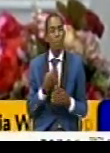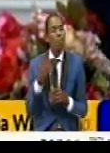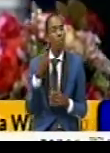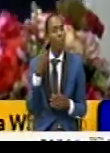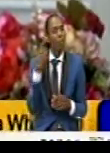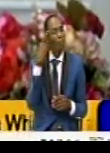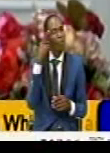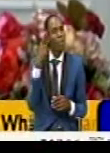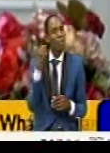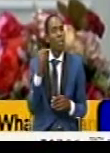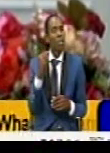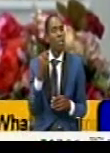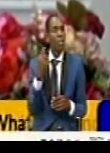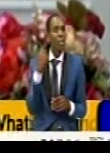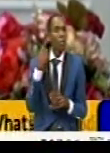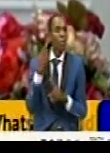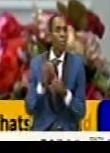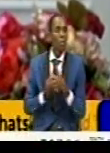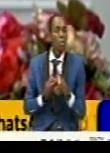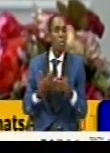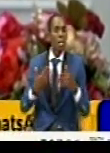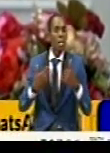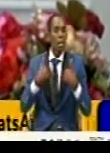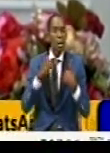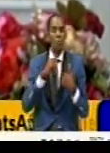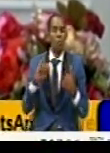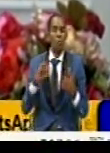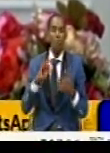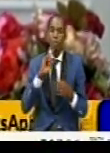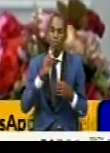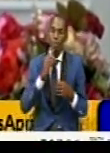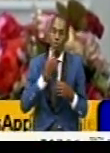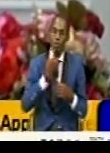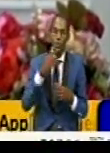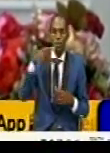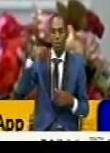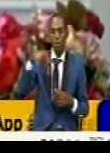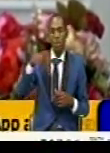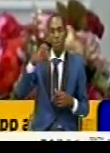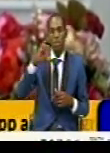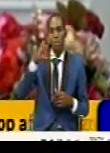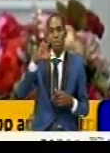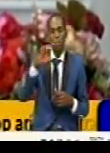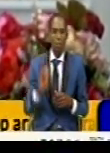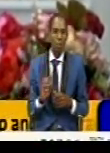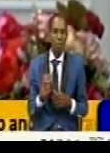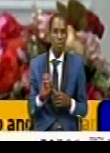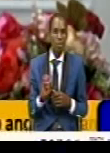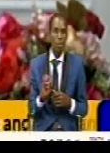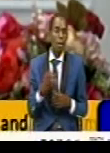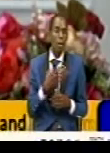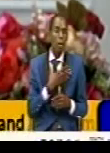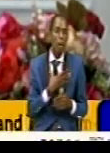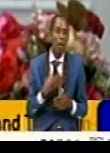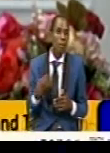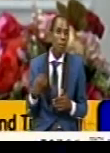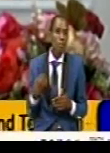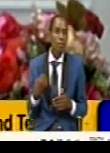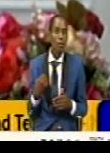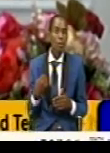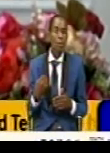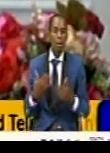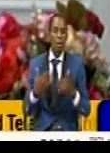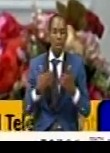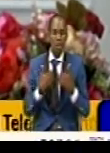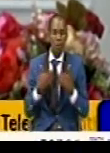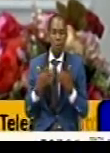My name is Emmanuel Friday. For the last 3 months, I've been suffering from acute pile.